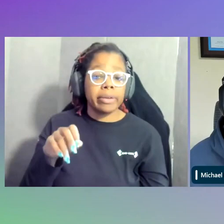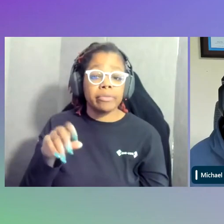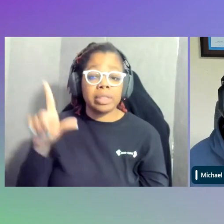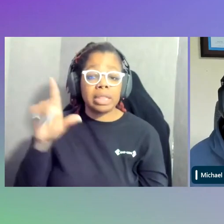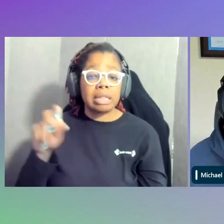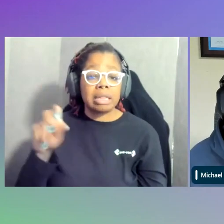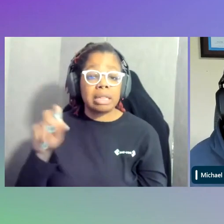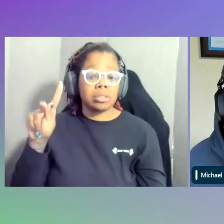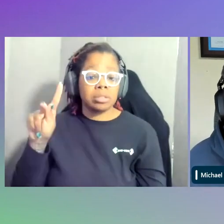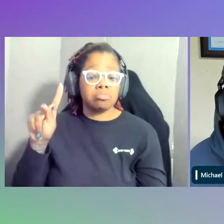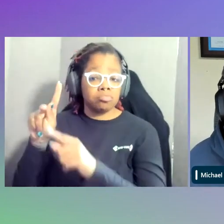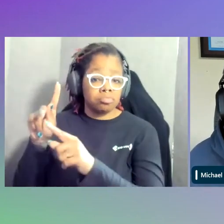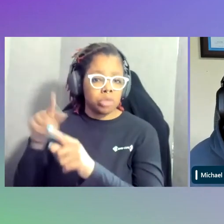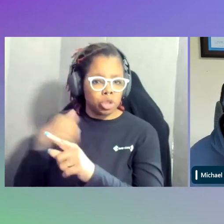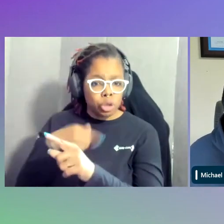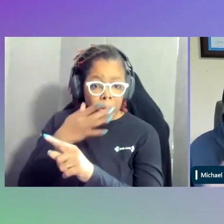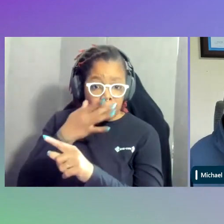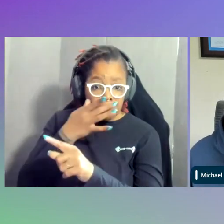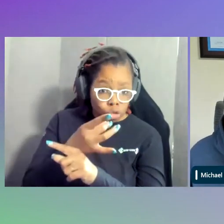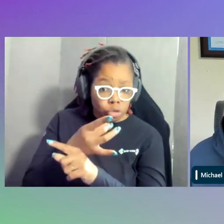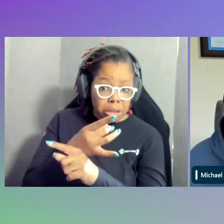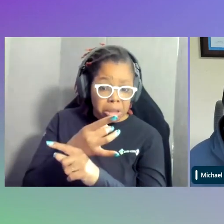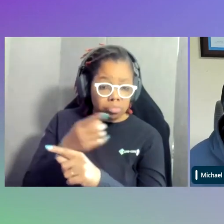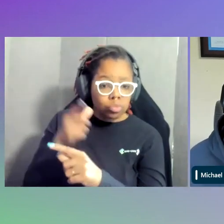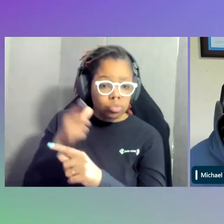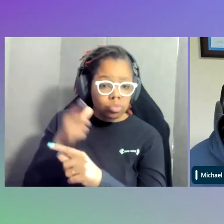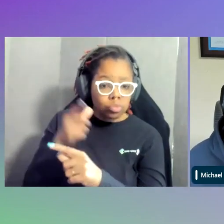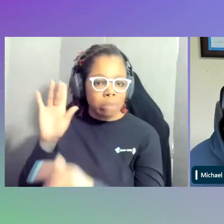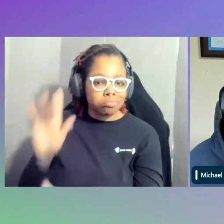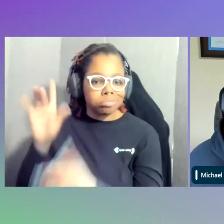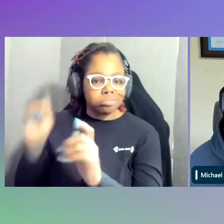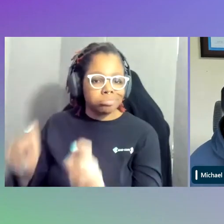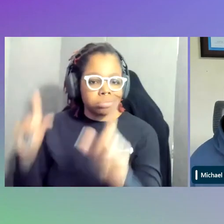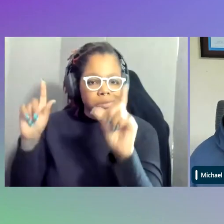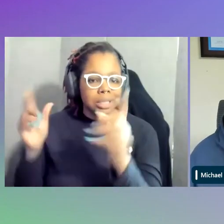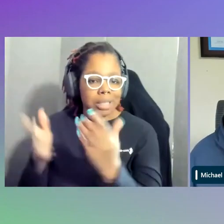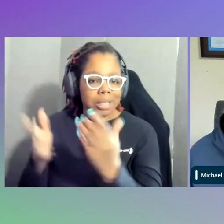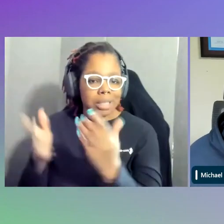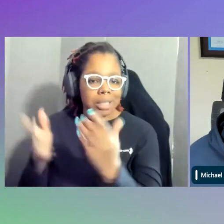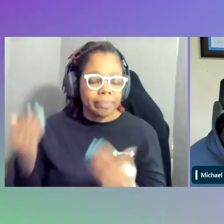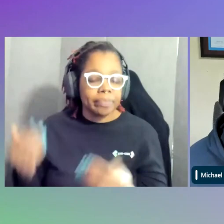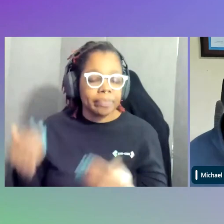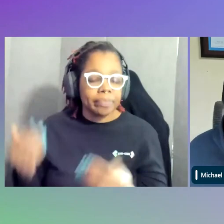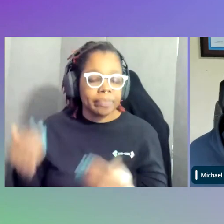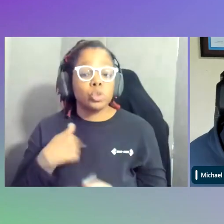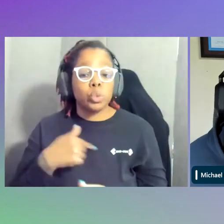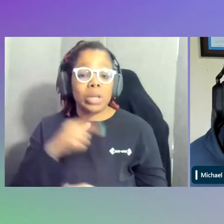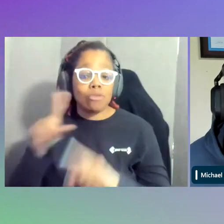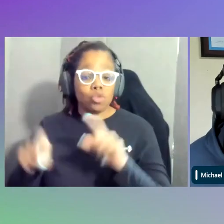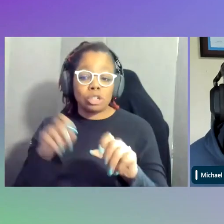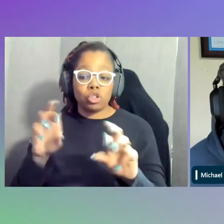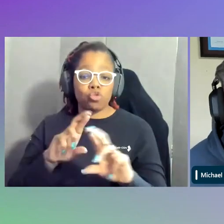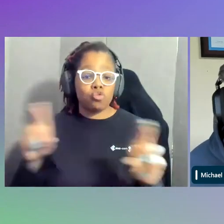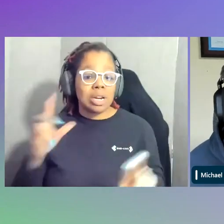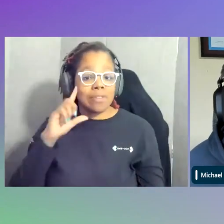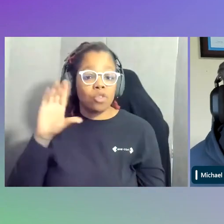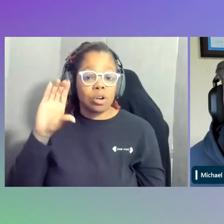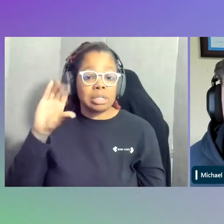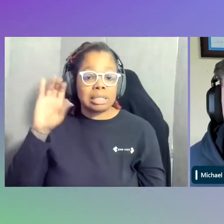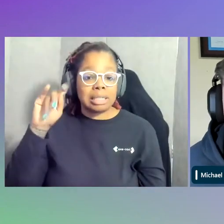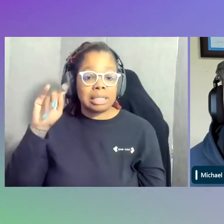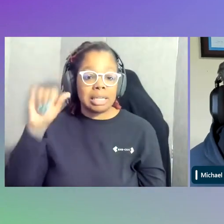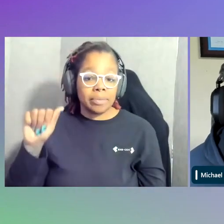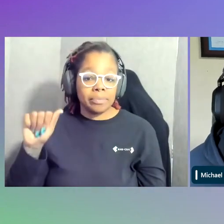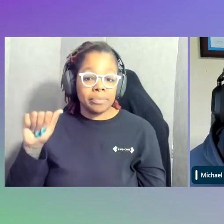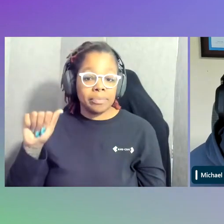that Cynthia put in those decks, you can get to pretty easy. And so we've got some questions lined up for Cynthia. And actually, the